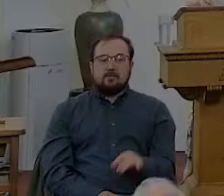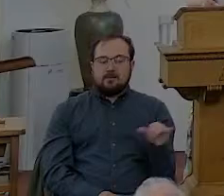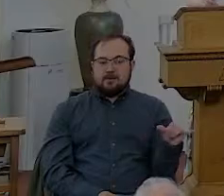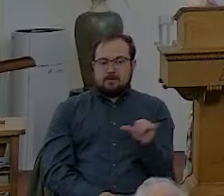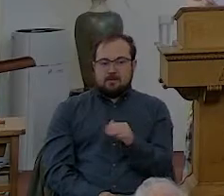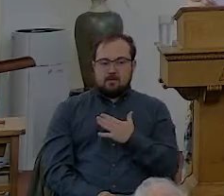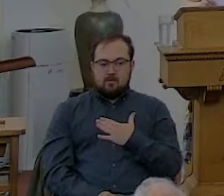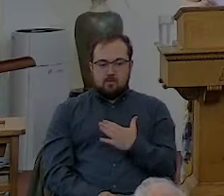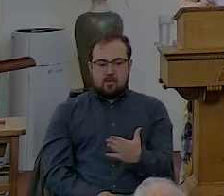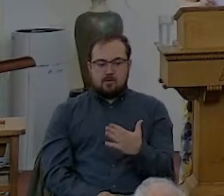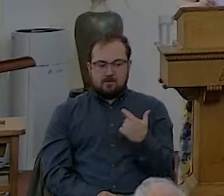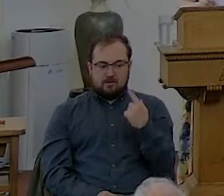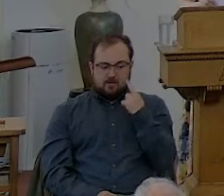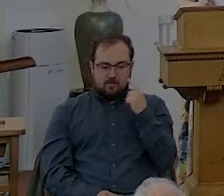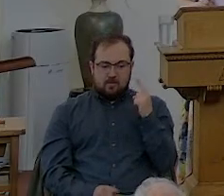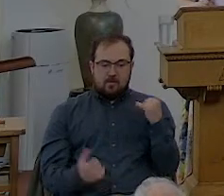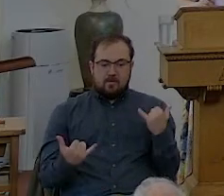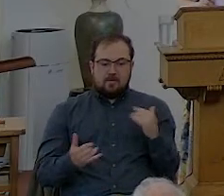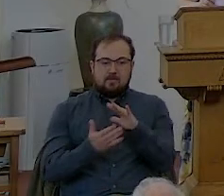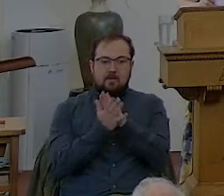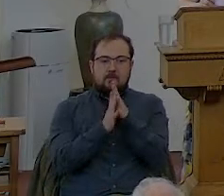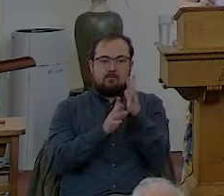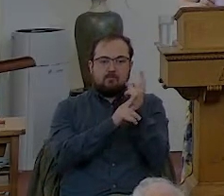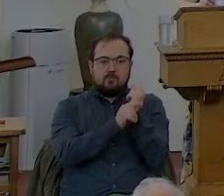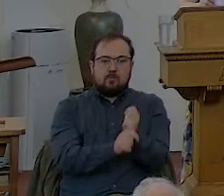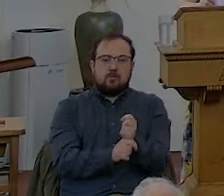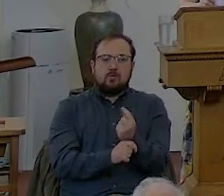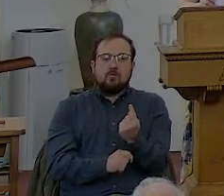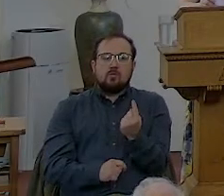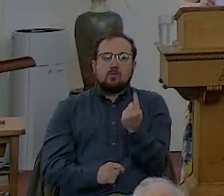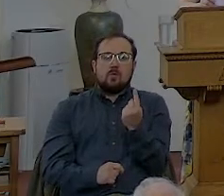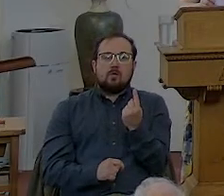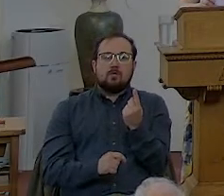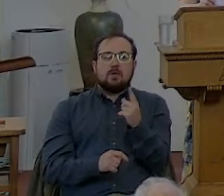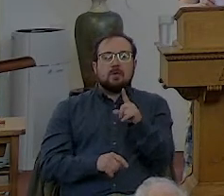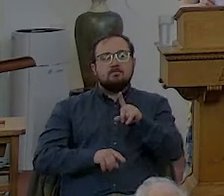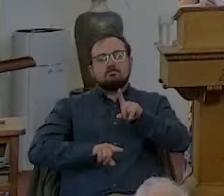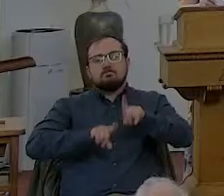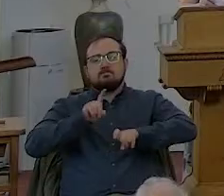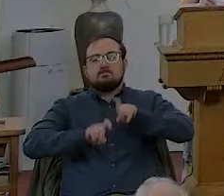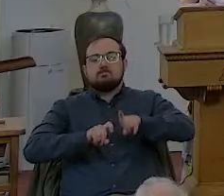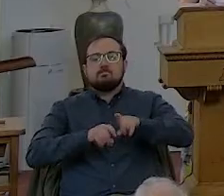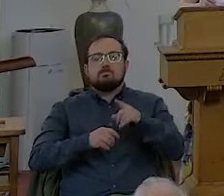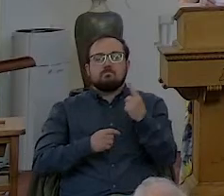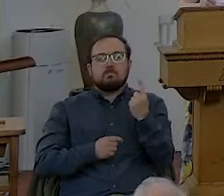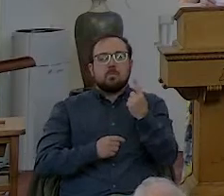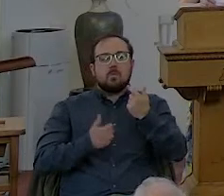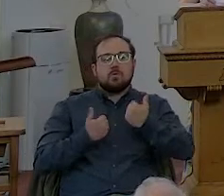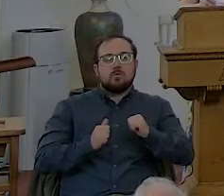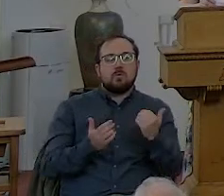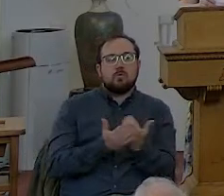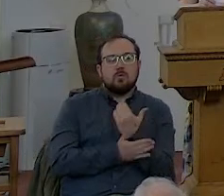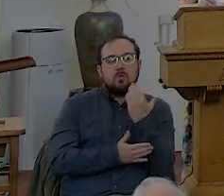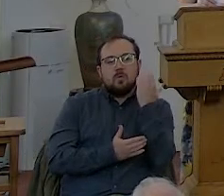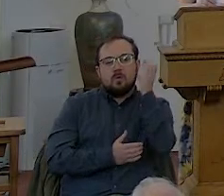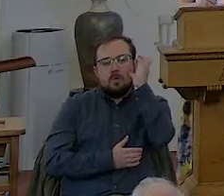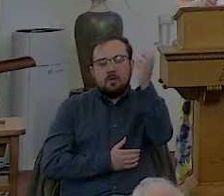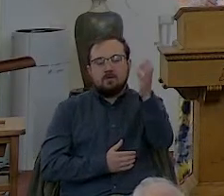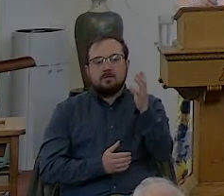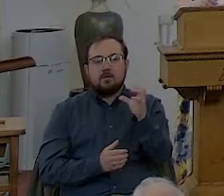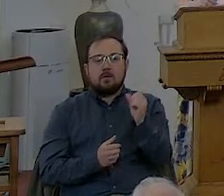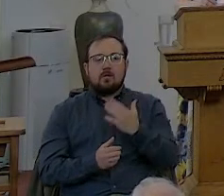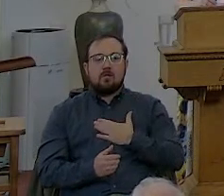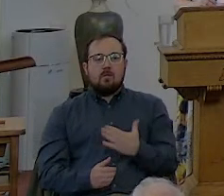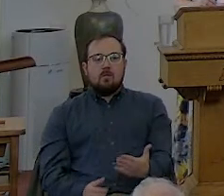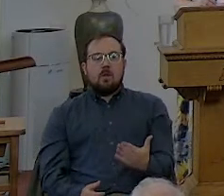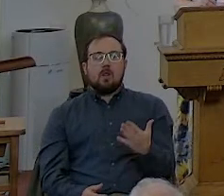living tradition, one that questions, tries new ideas, and then is willing to